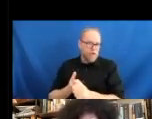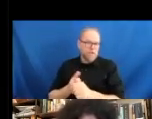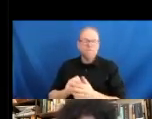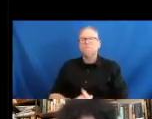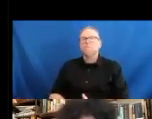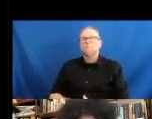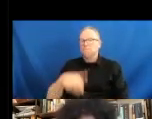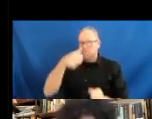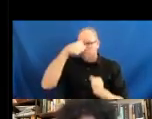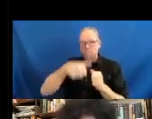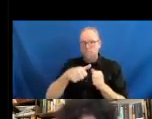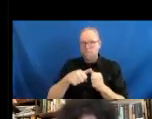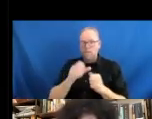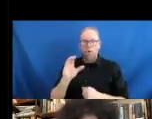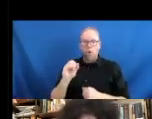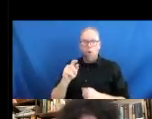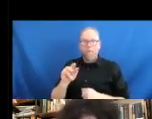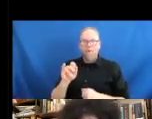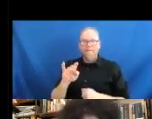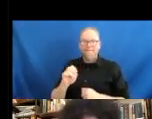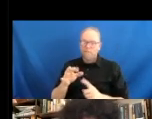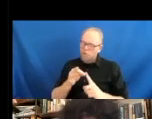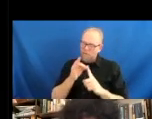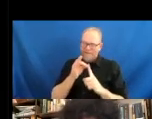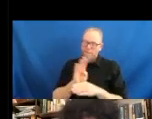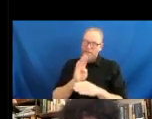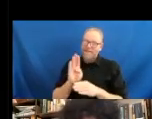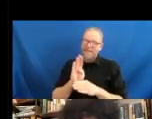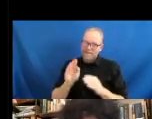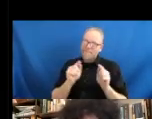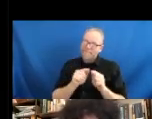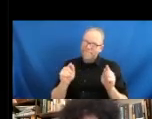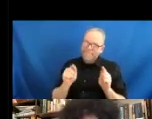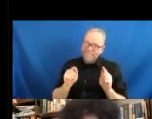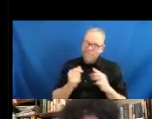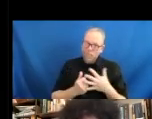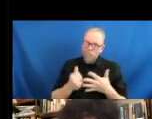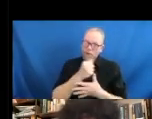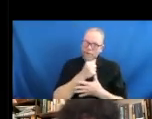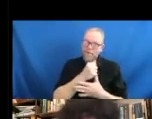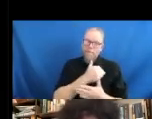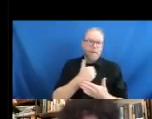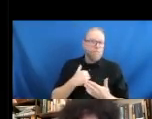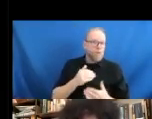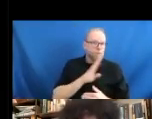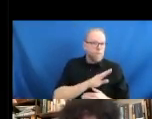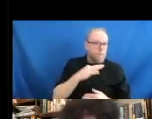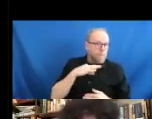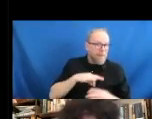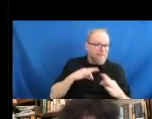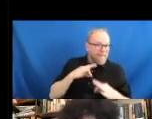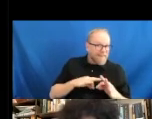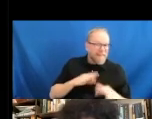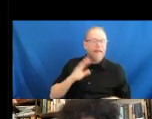Now, remember, cooperatives are unique business entities that prioritize member benefit over